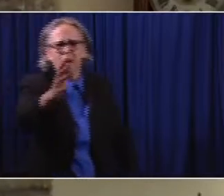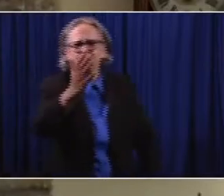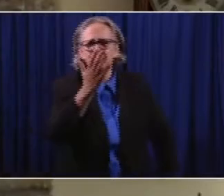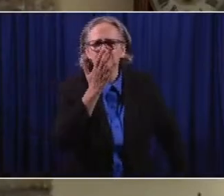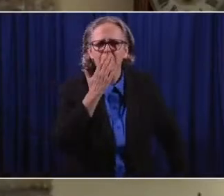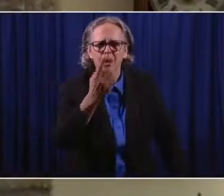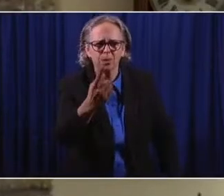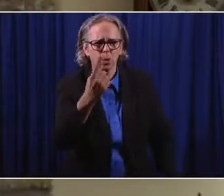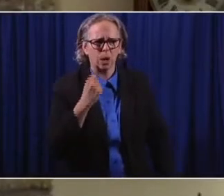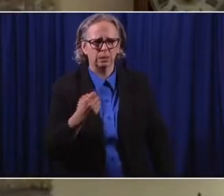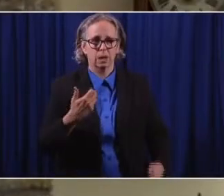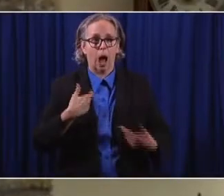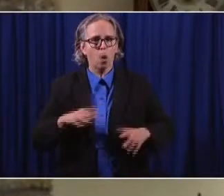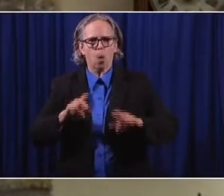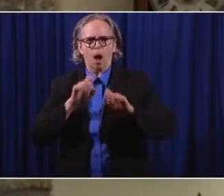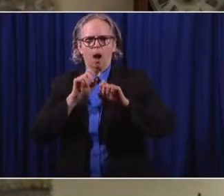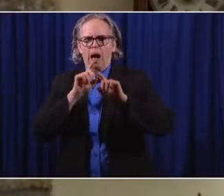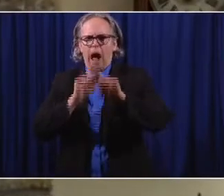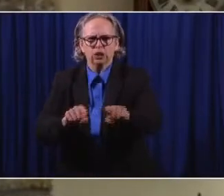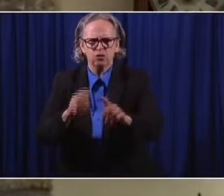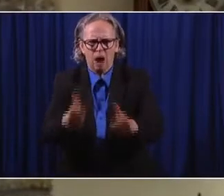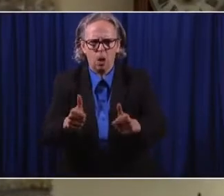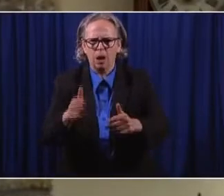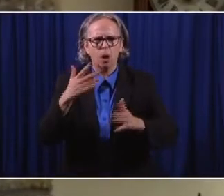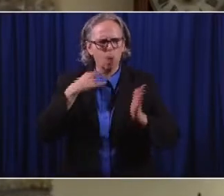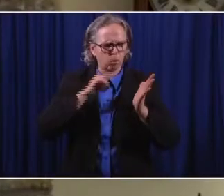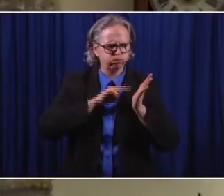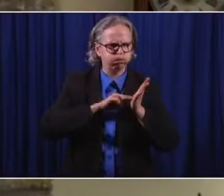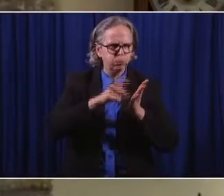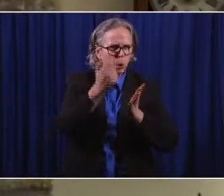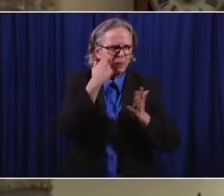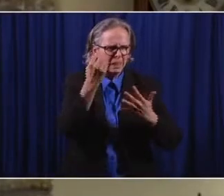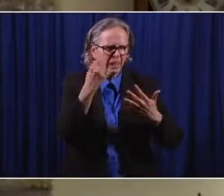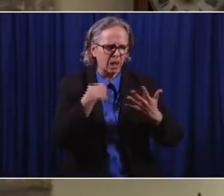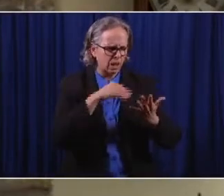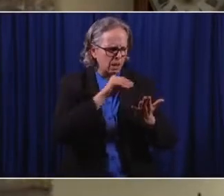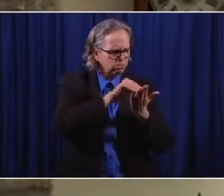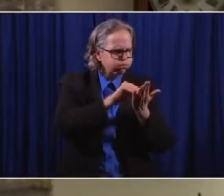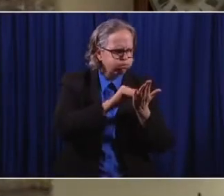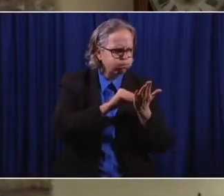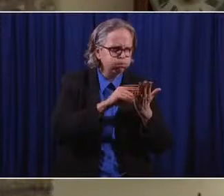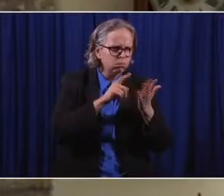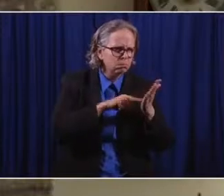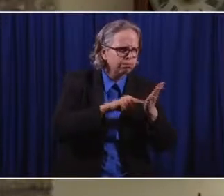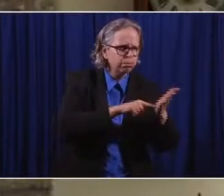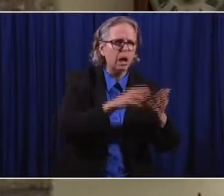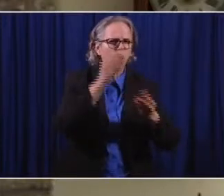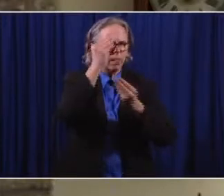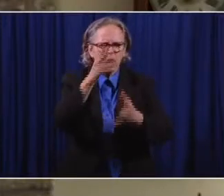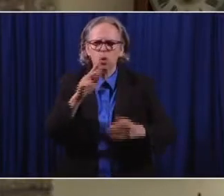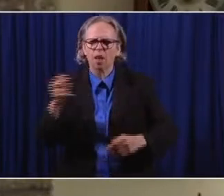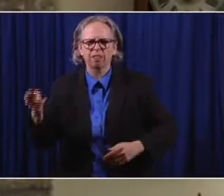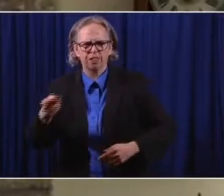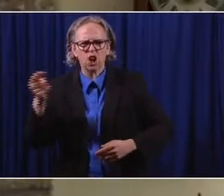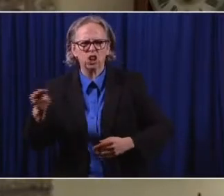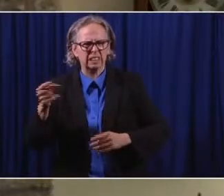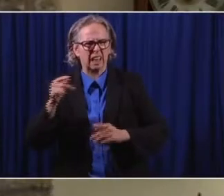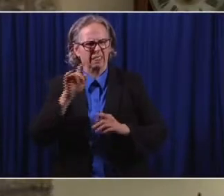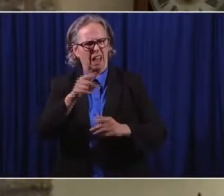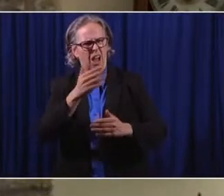here. Let me get the full report. We'll be back on Thursday specifically to answer your question about that nursing